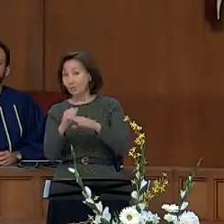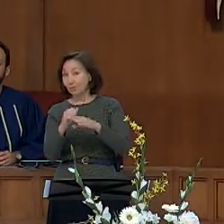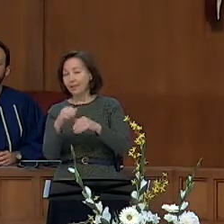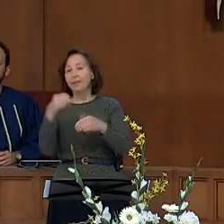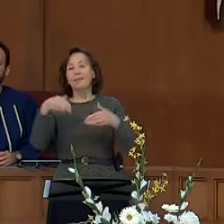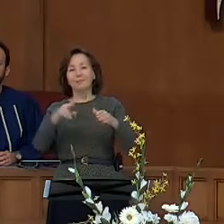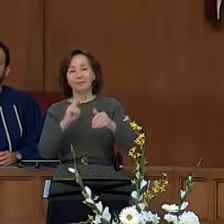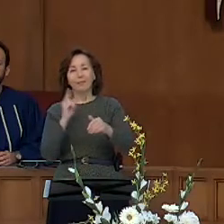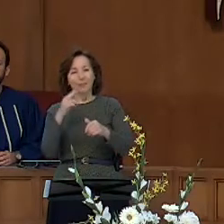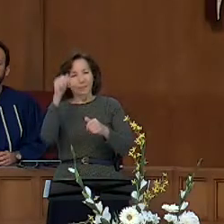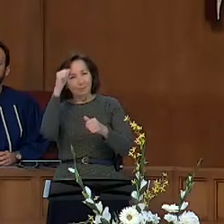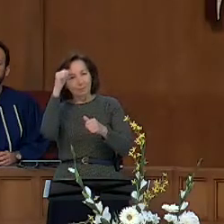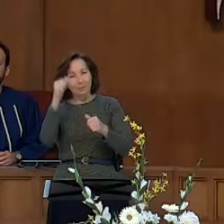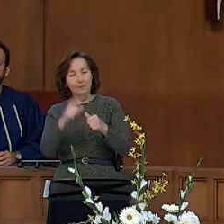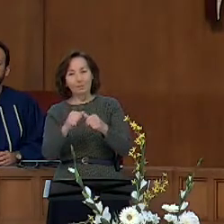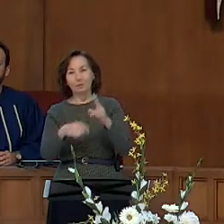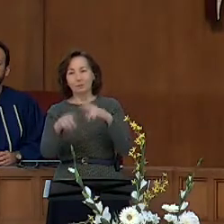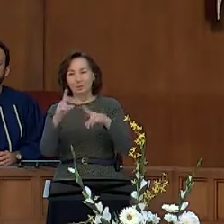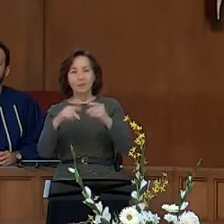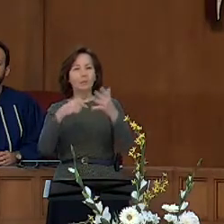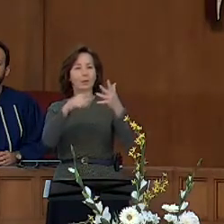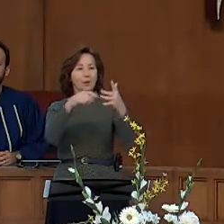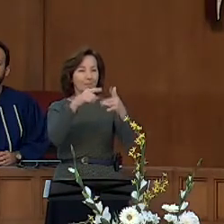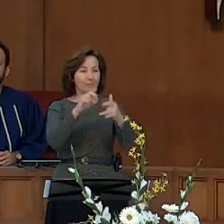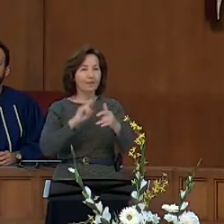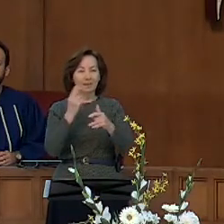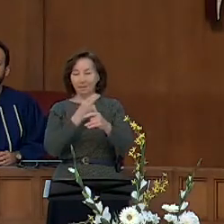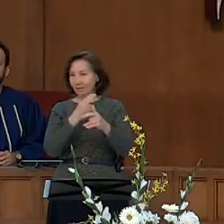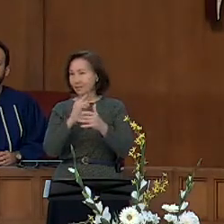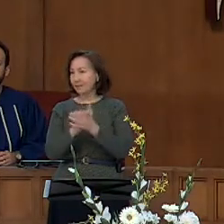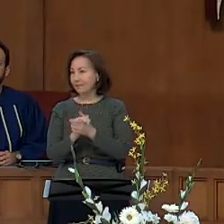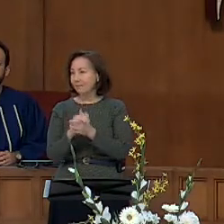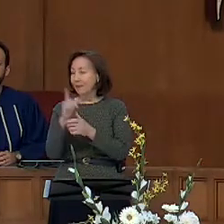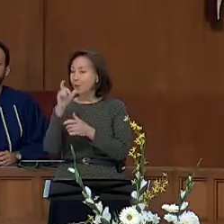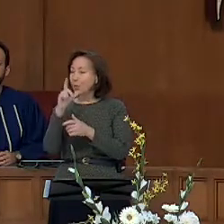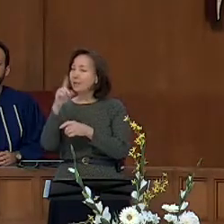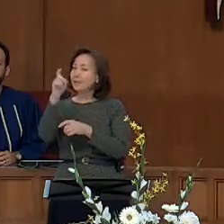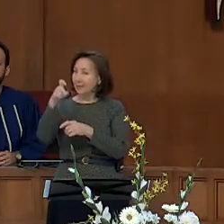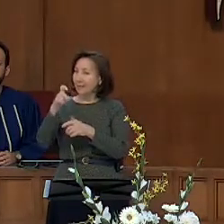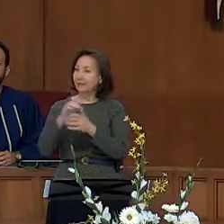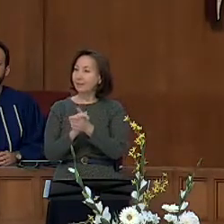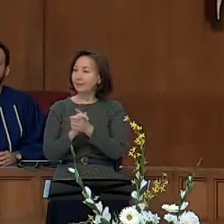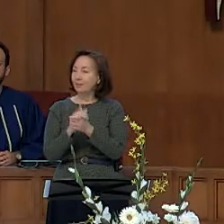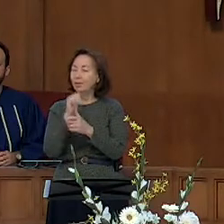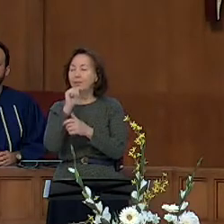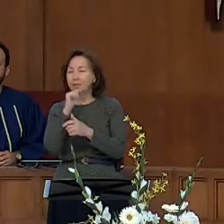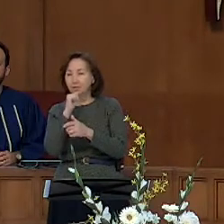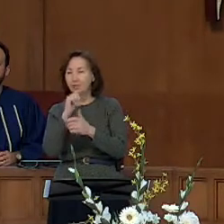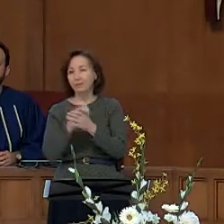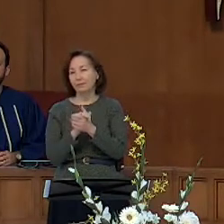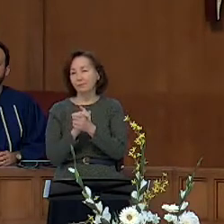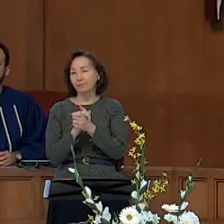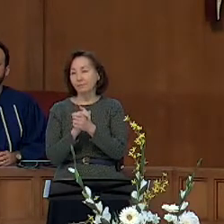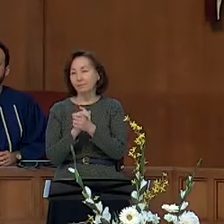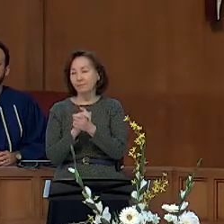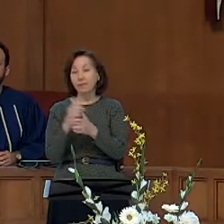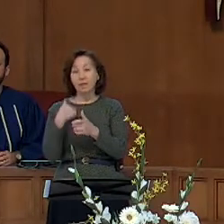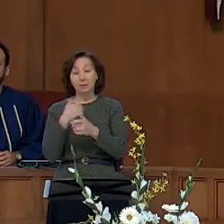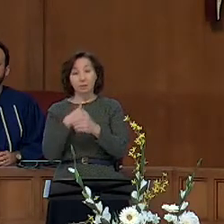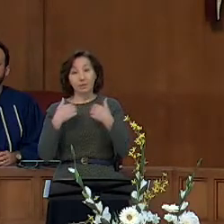remember those among us who are in need or suffering. So we have